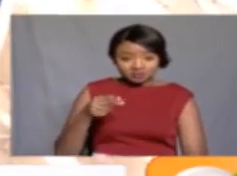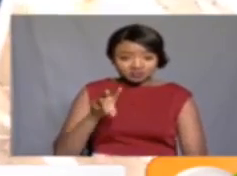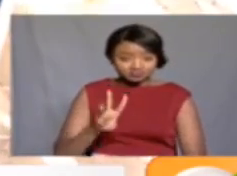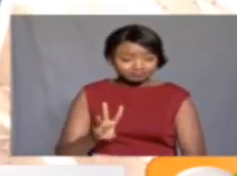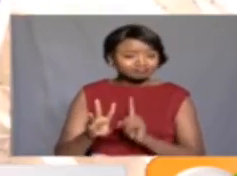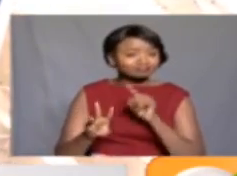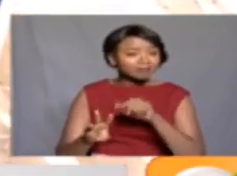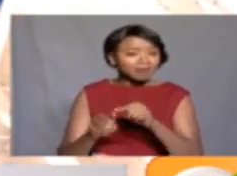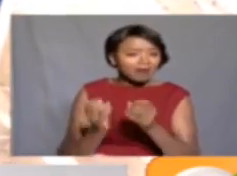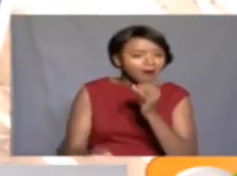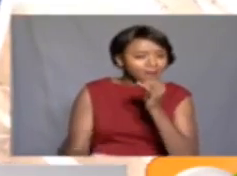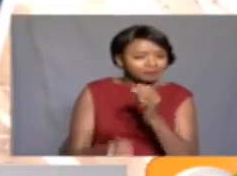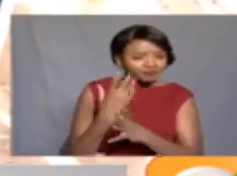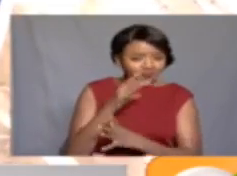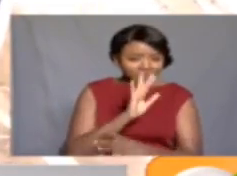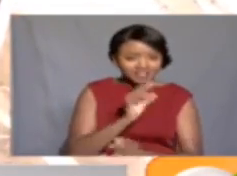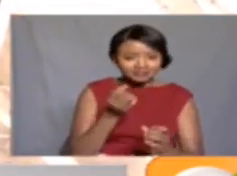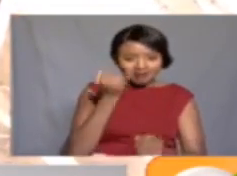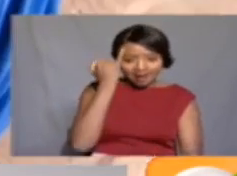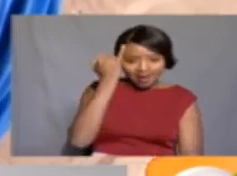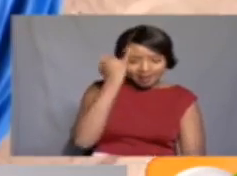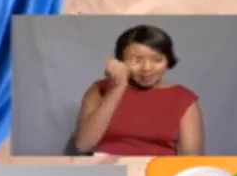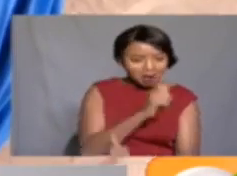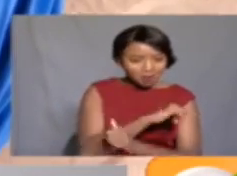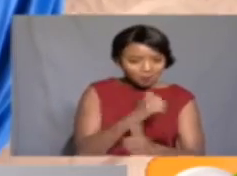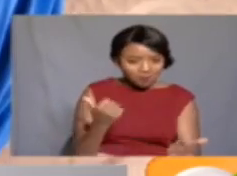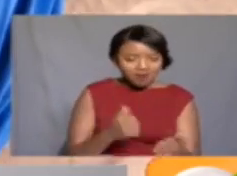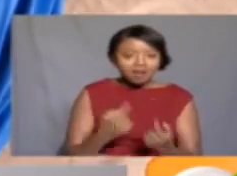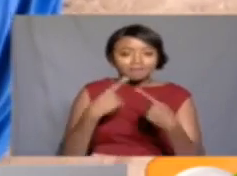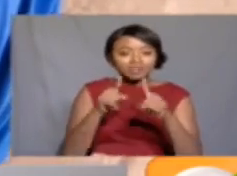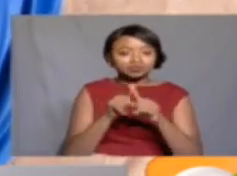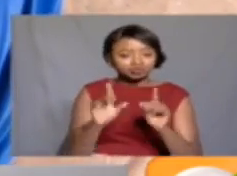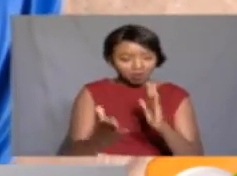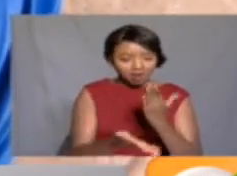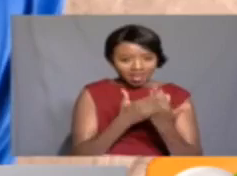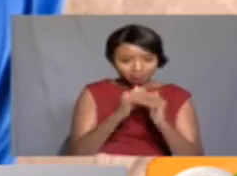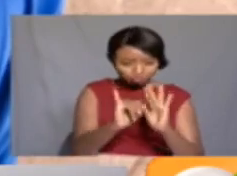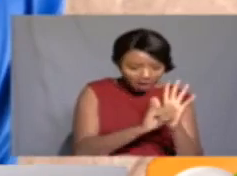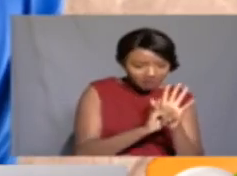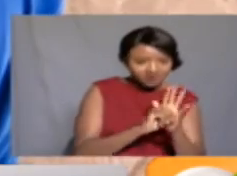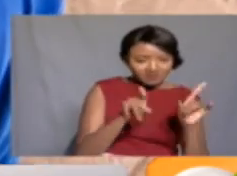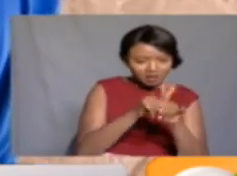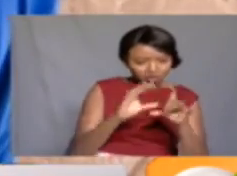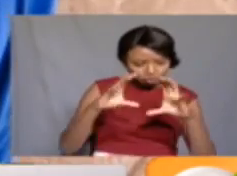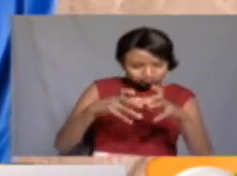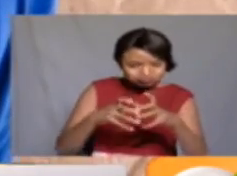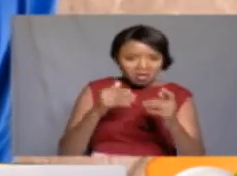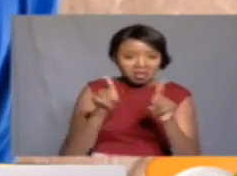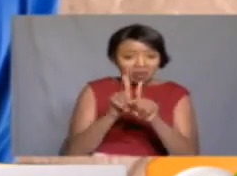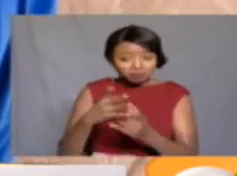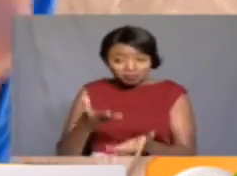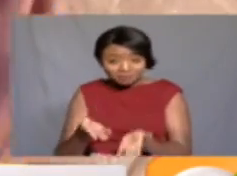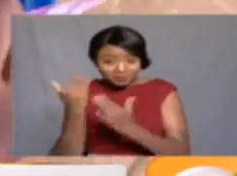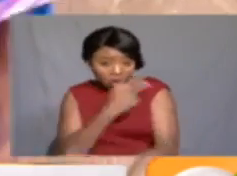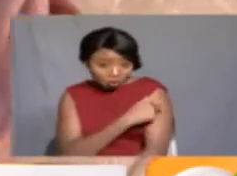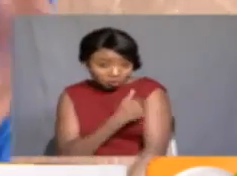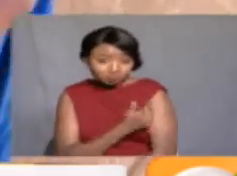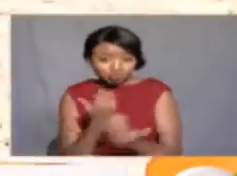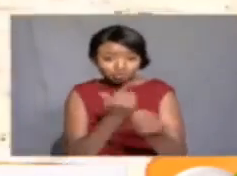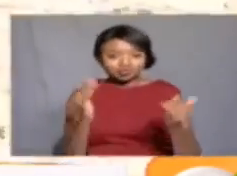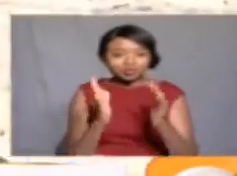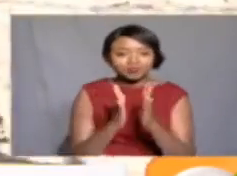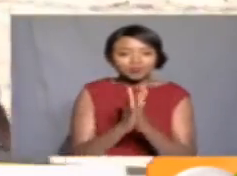this innovation and has enabled CHVs to correctly identify, classify and refer children under 5 with